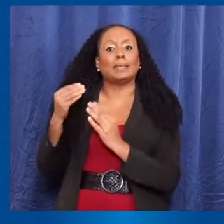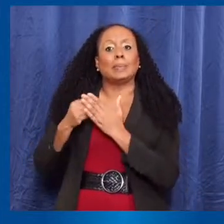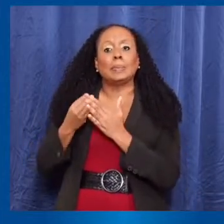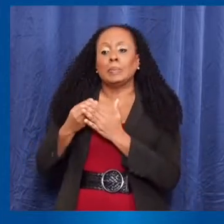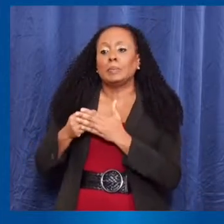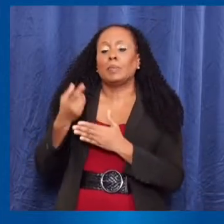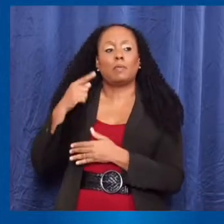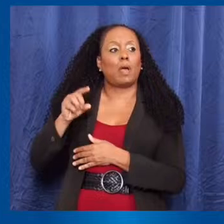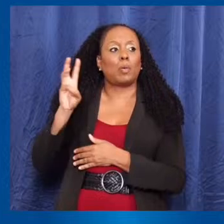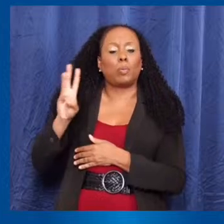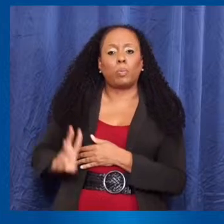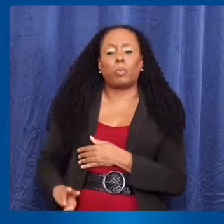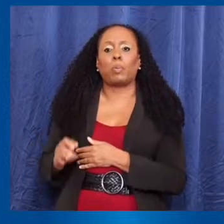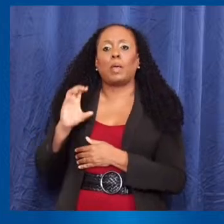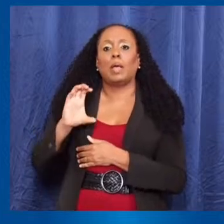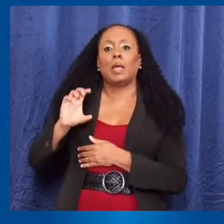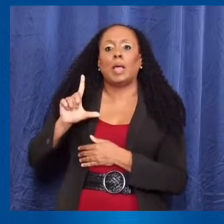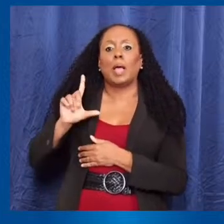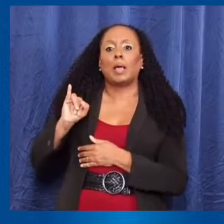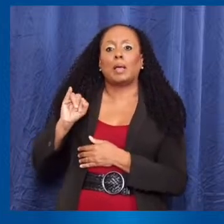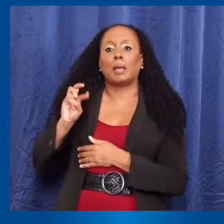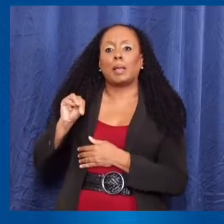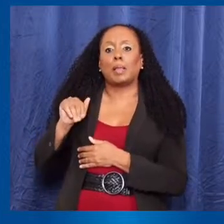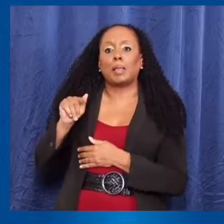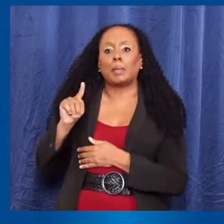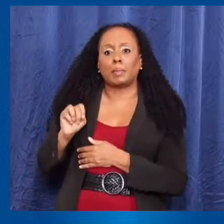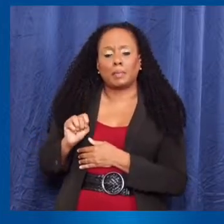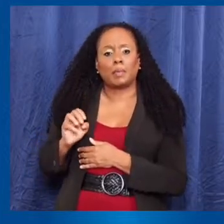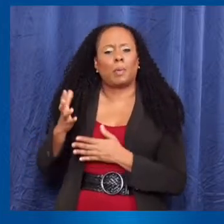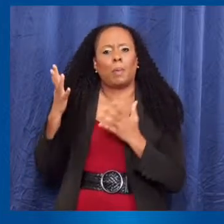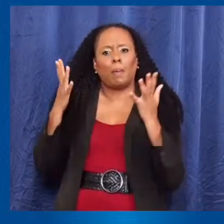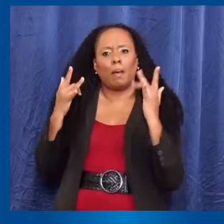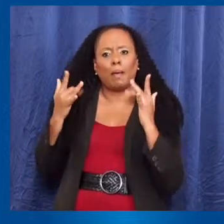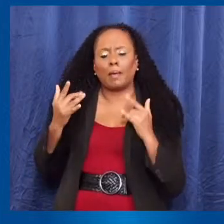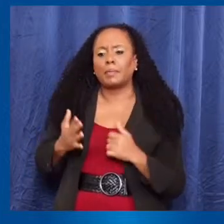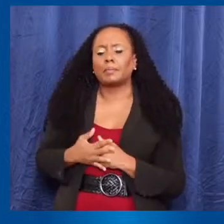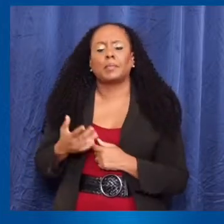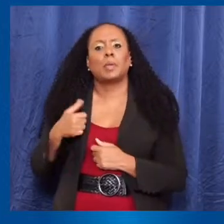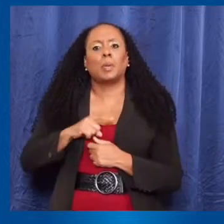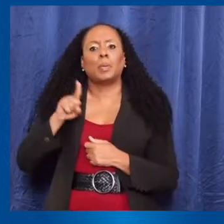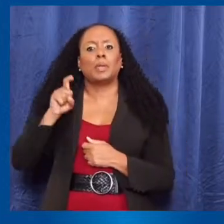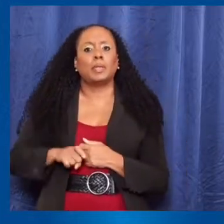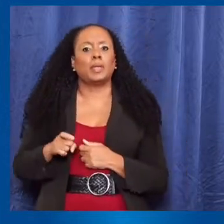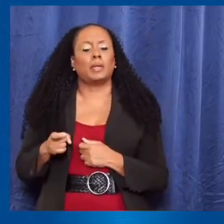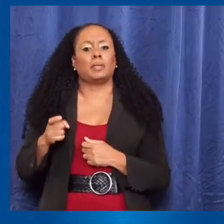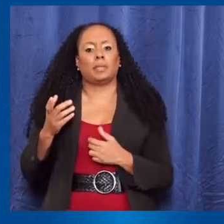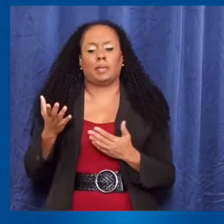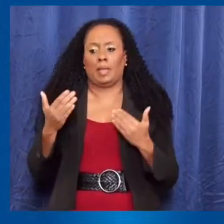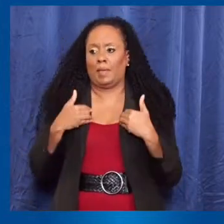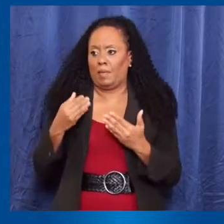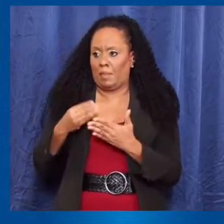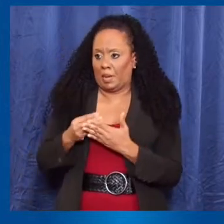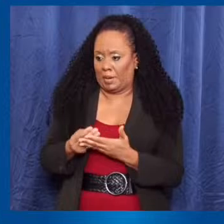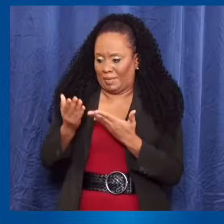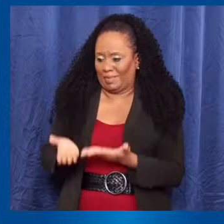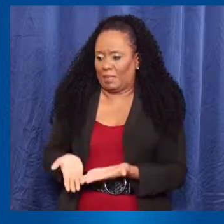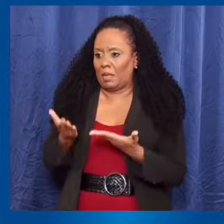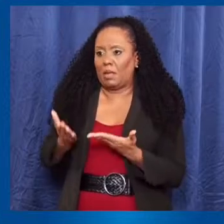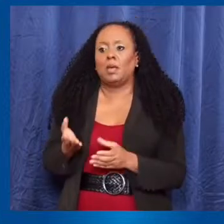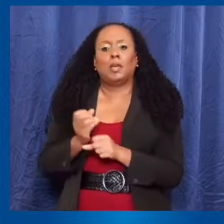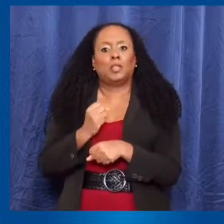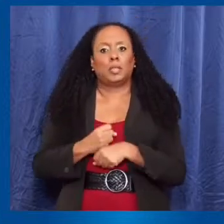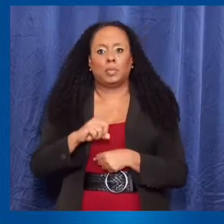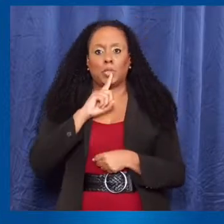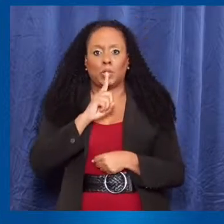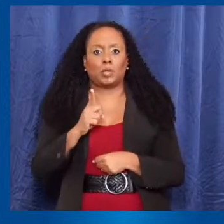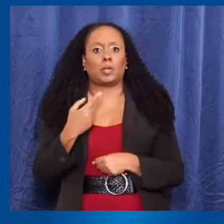to the causes of the problem and not just the symptoms. And that is why we feel that the Bridgingtown agenda has